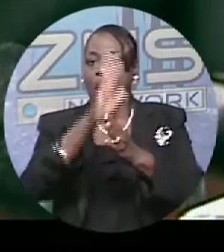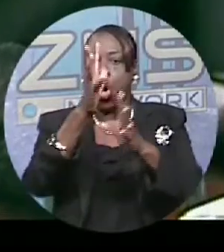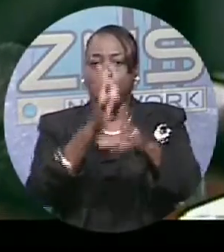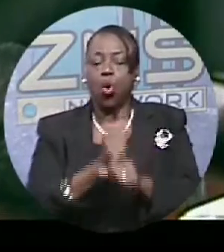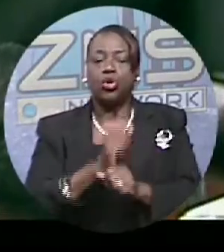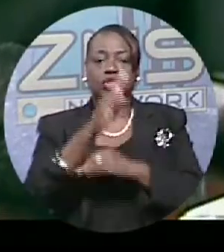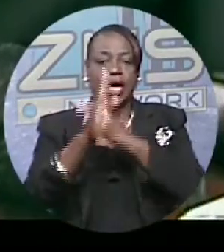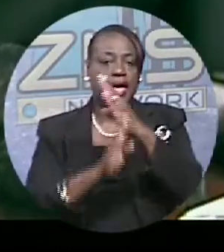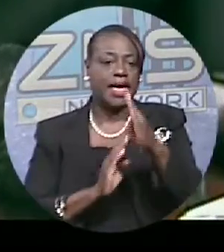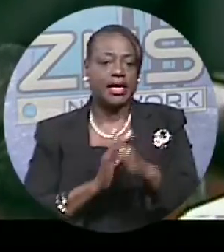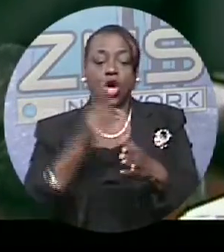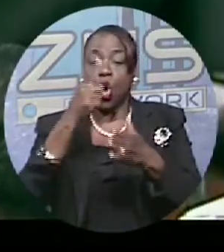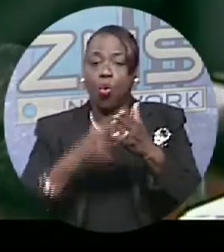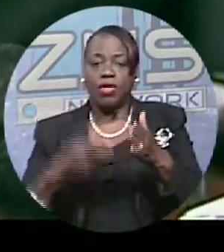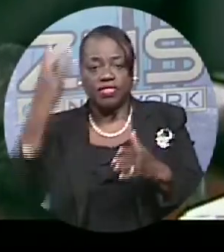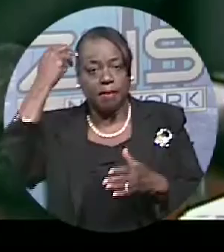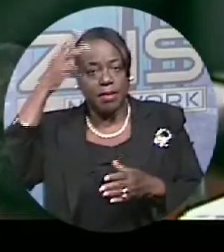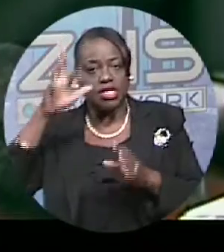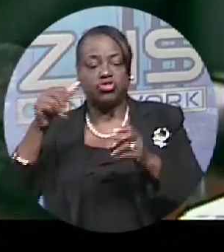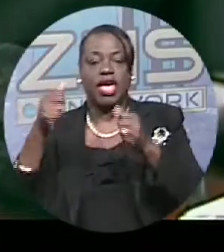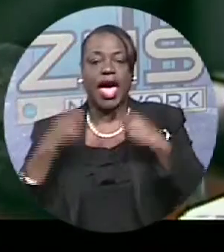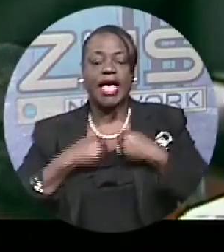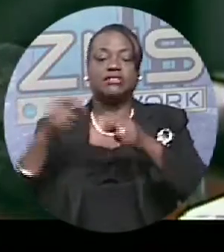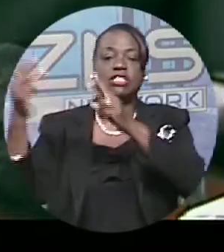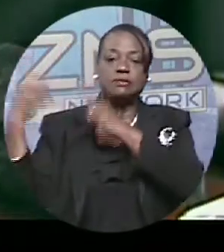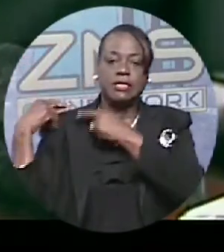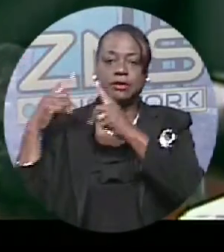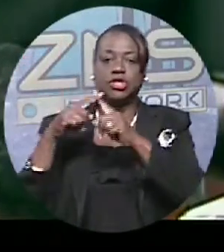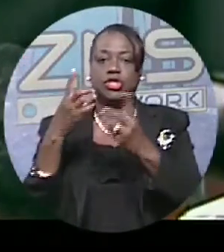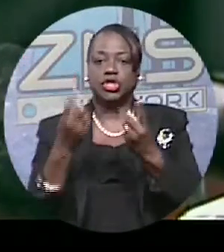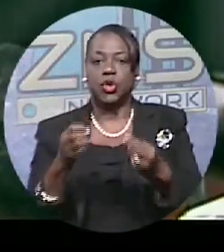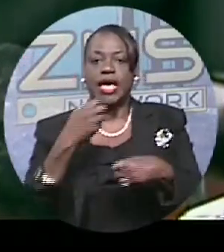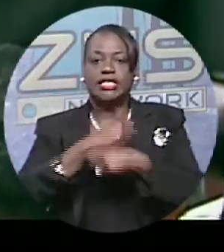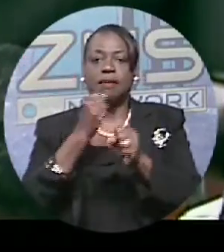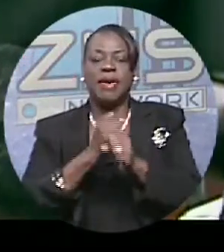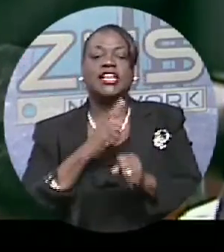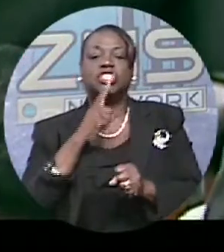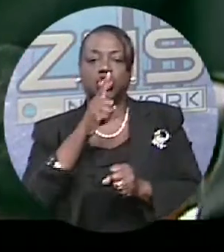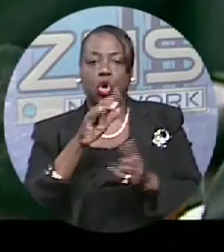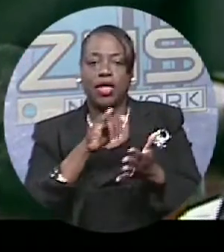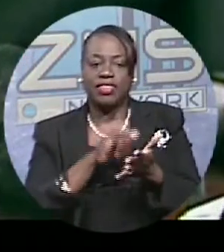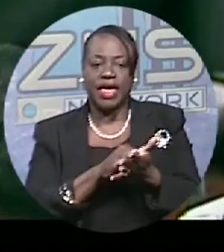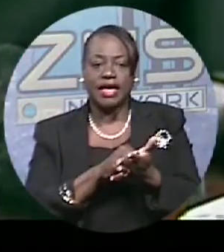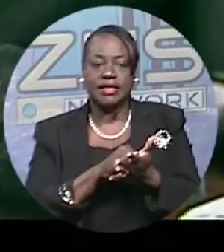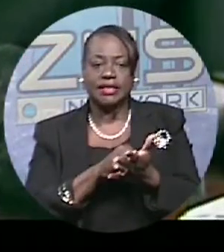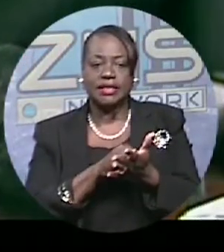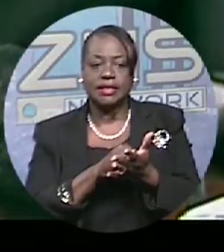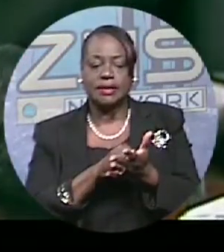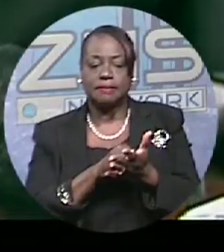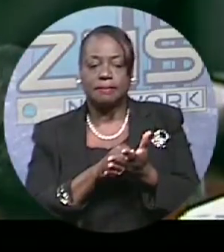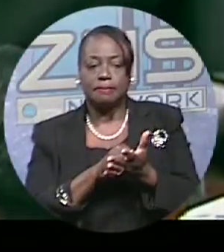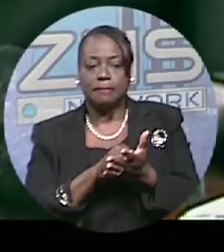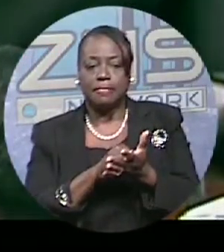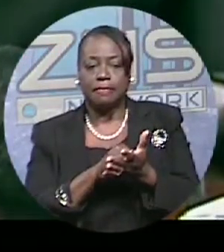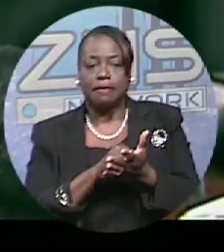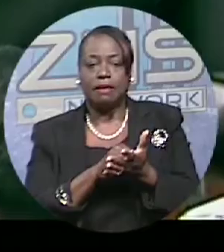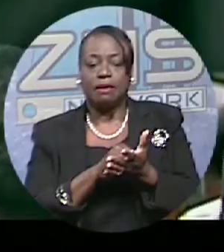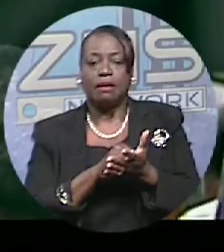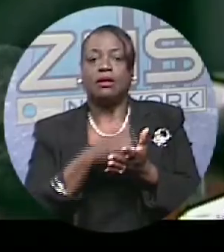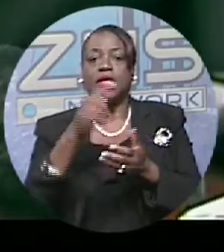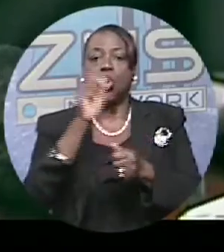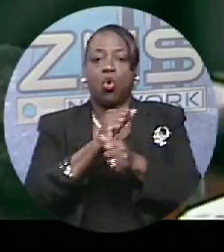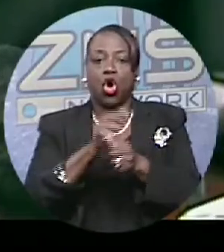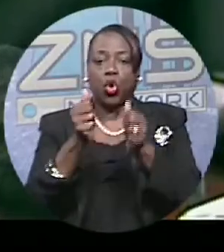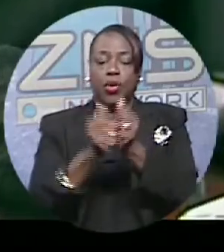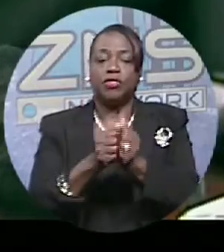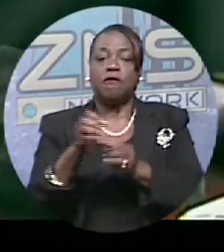sorts of things. What the ministry has a responsibility to do is to make sure that to the extent that they can, to work with the officials,